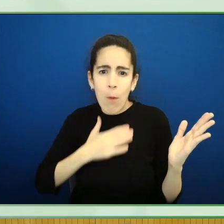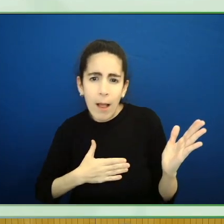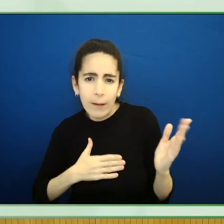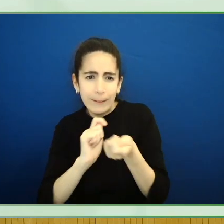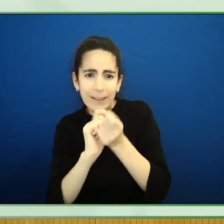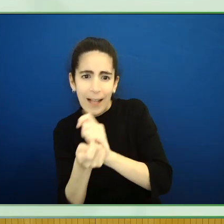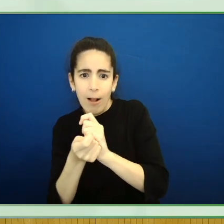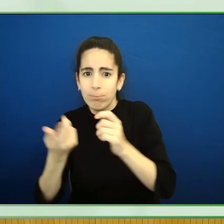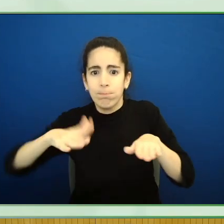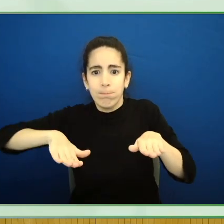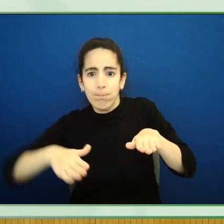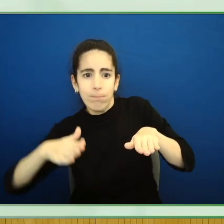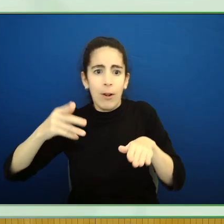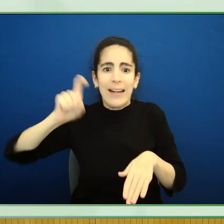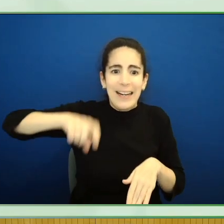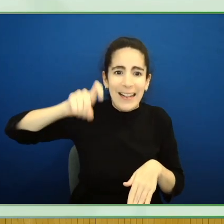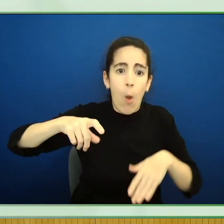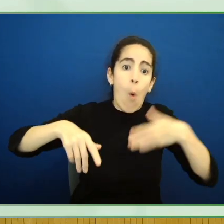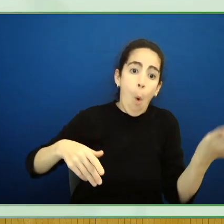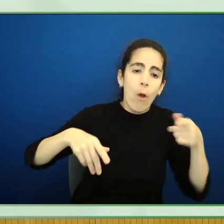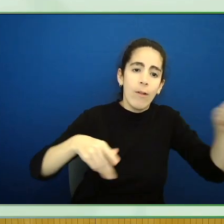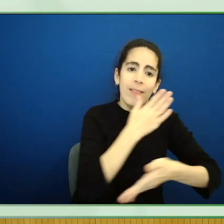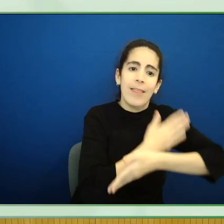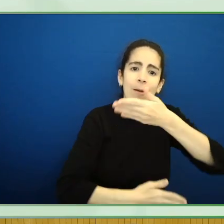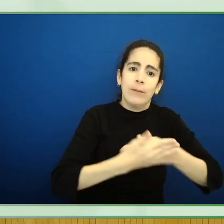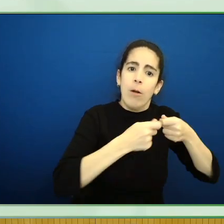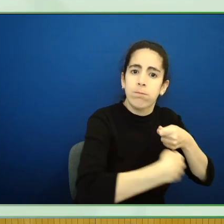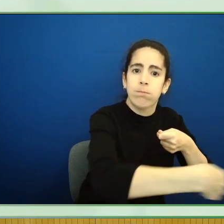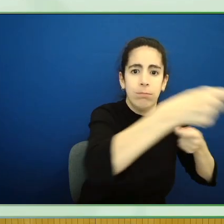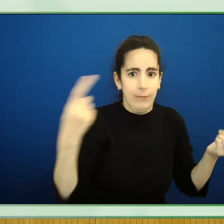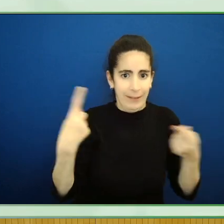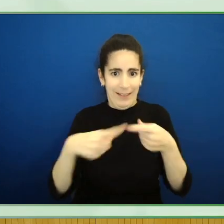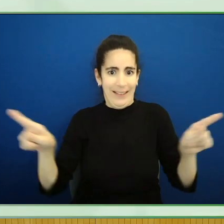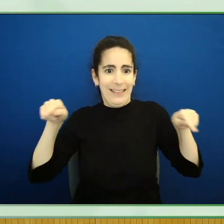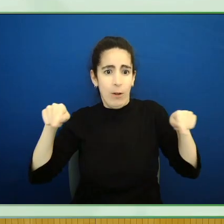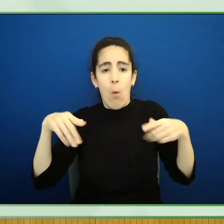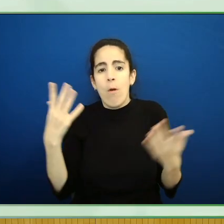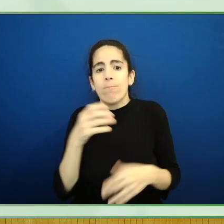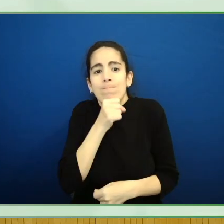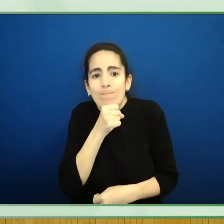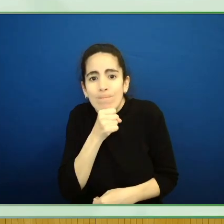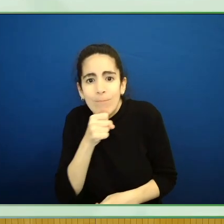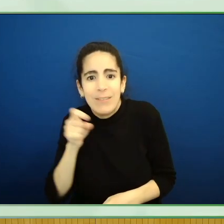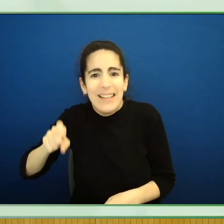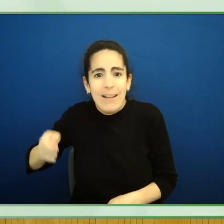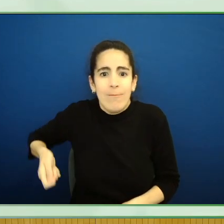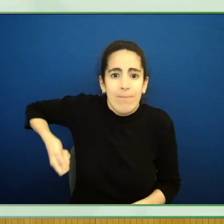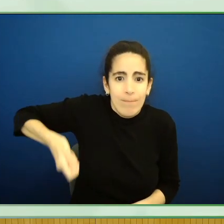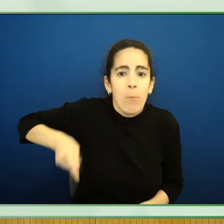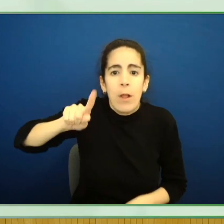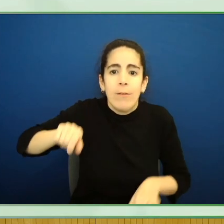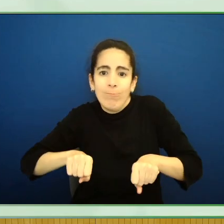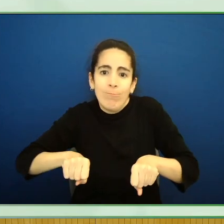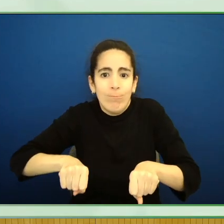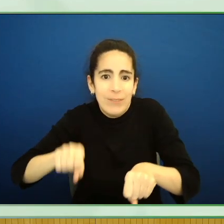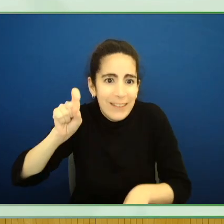like 3 different markets. But if you look at them together, it provides a lot of strengths so that you can get some nice economies